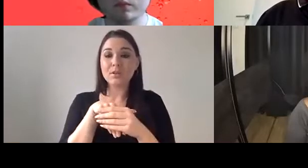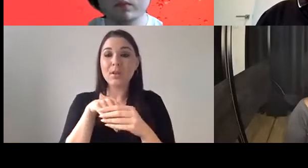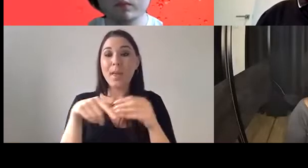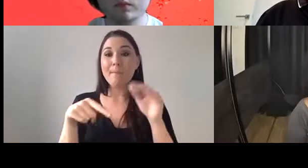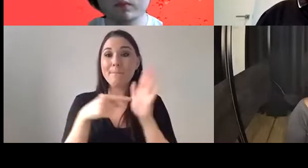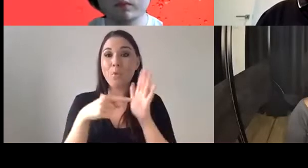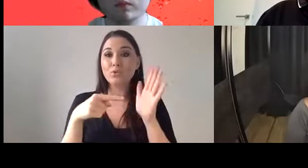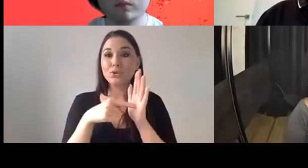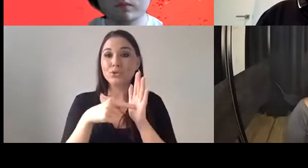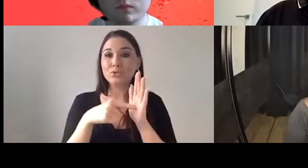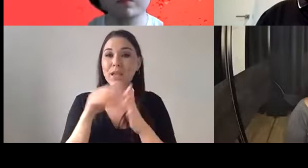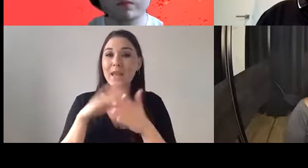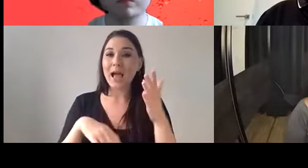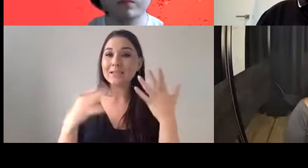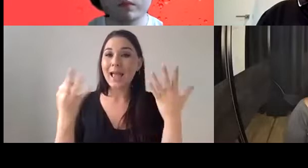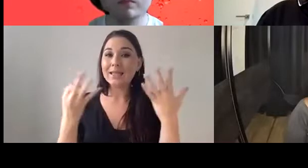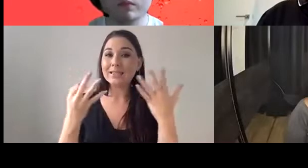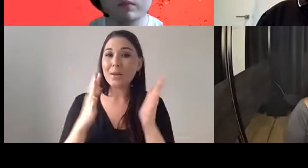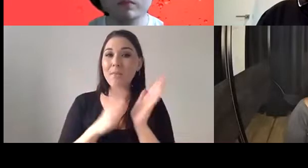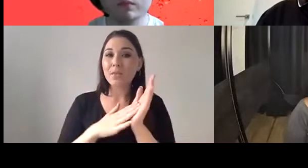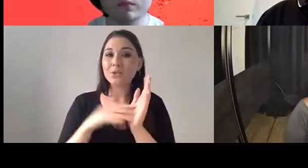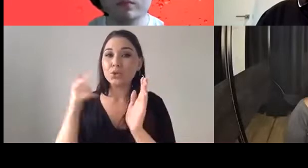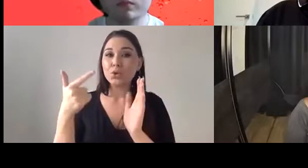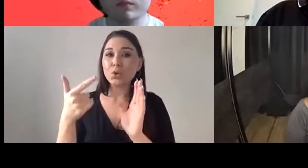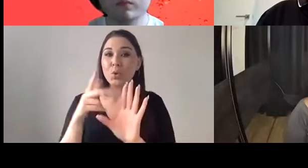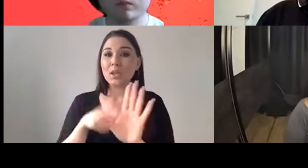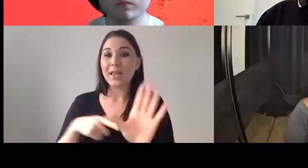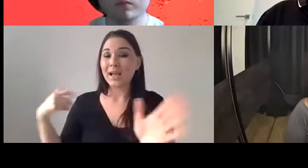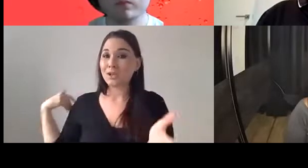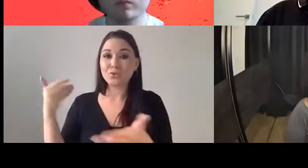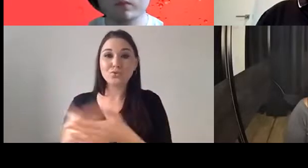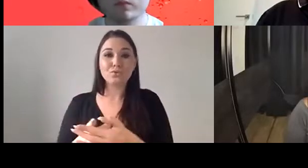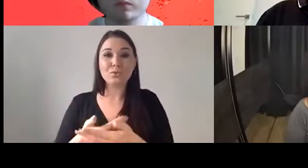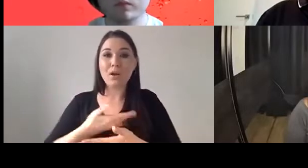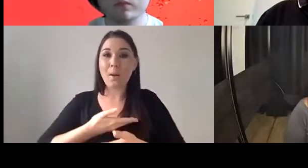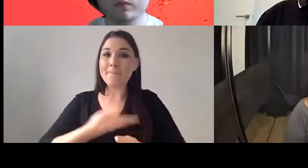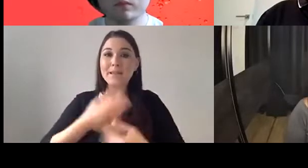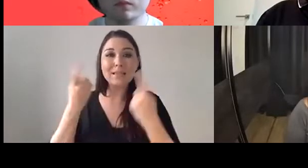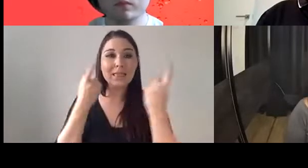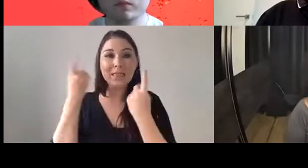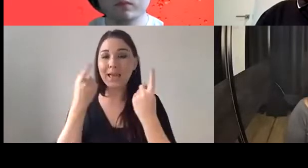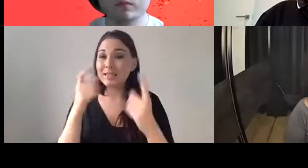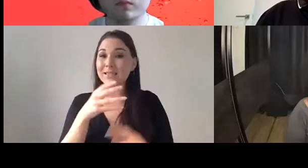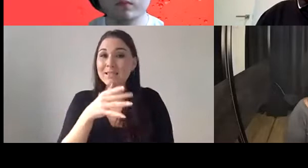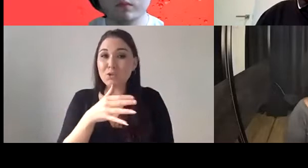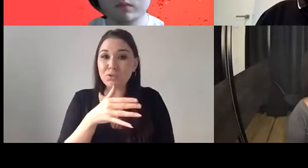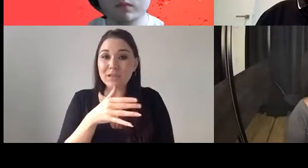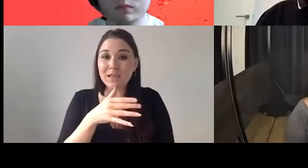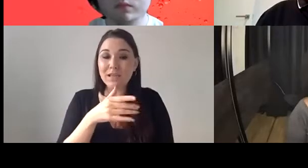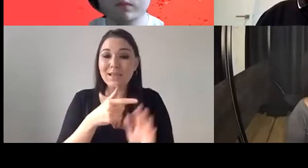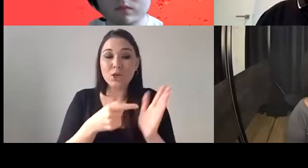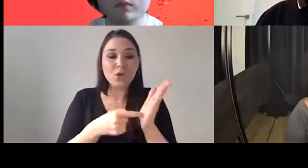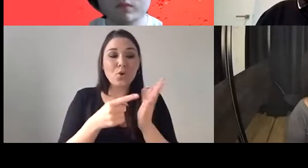in the last 18 months to 2 years, that companies think very seriously about the tools that they're